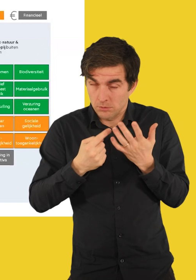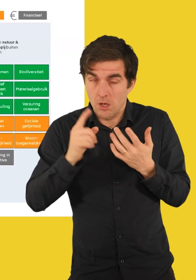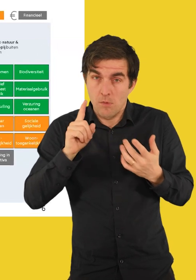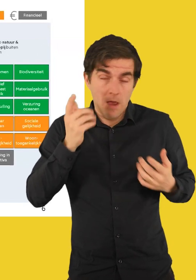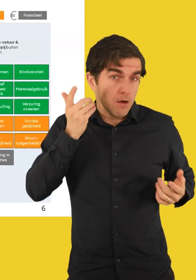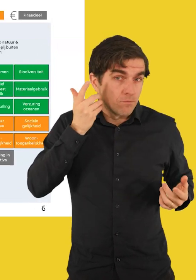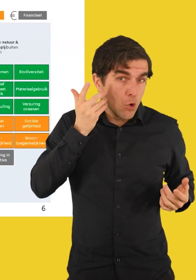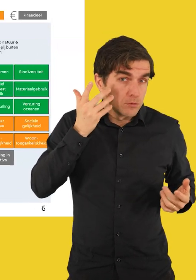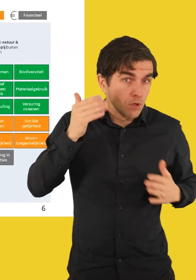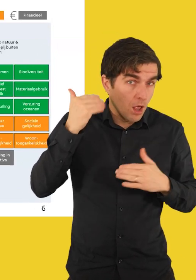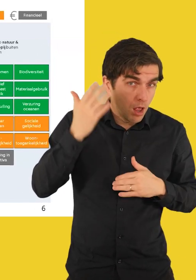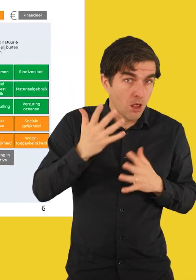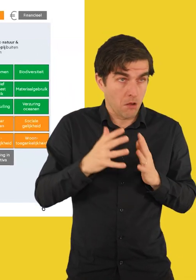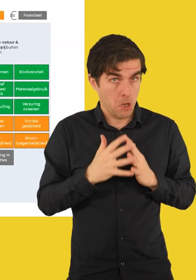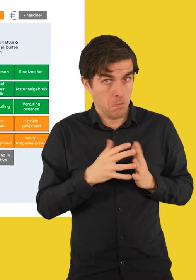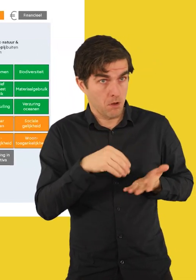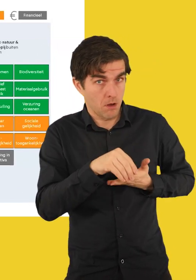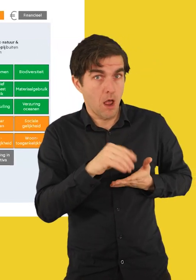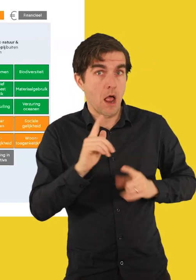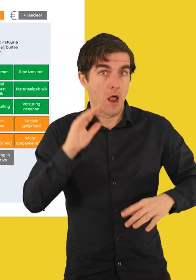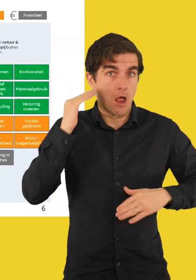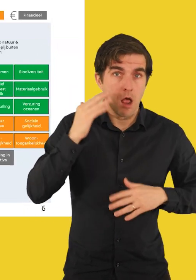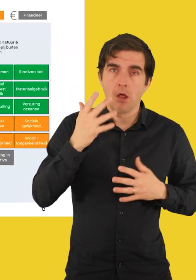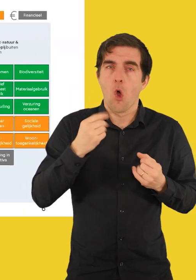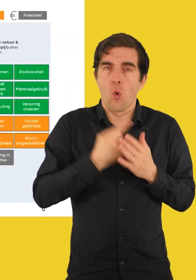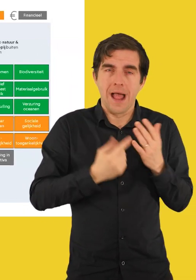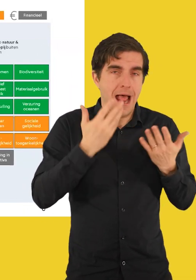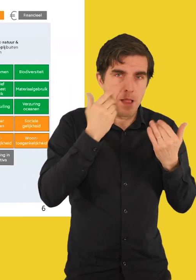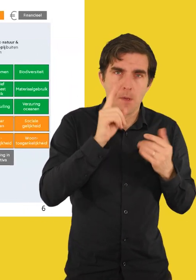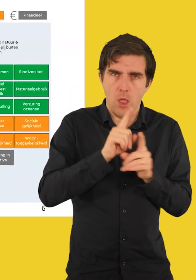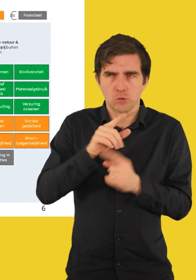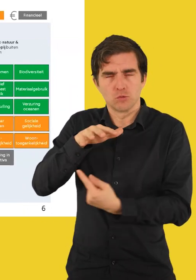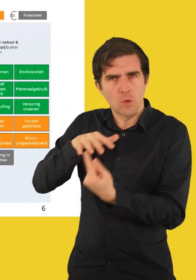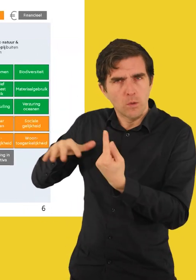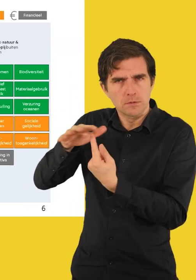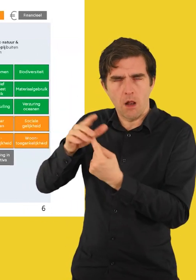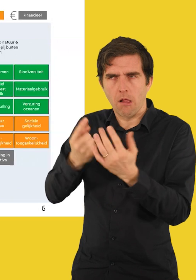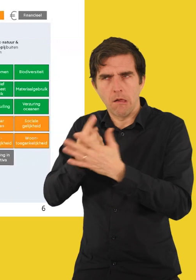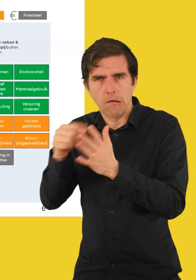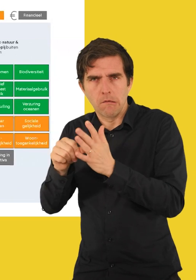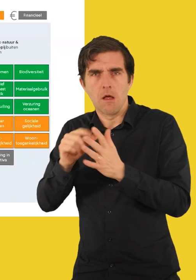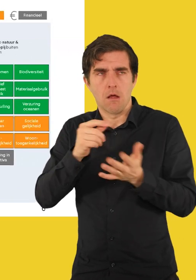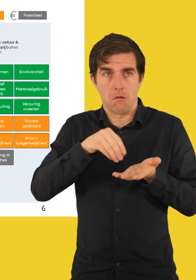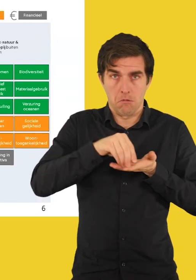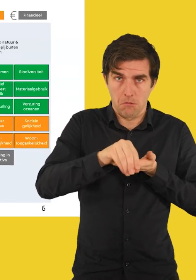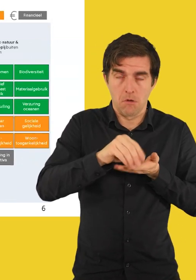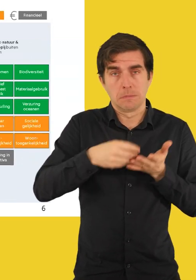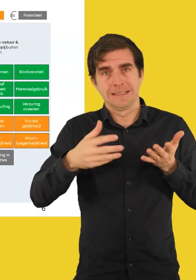in the future, not just on climate issues, but also on social issues, just for